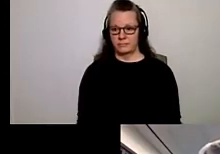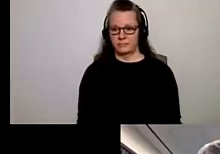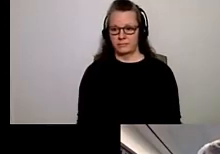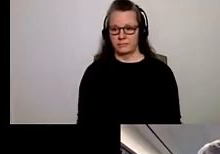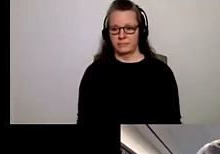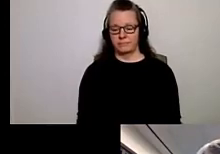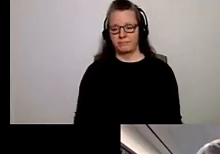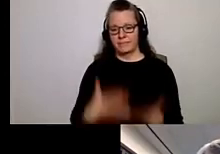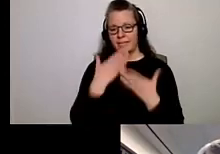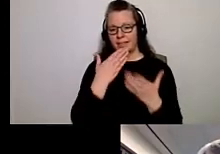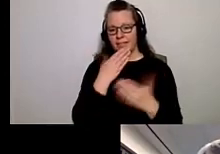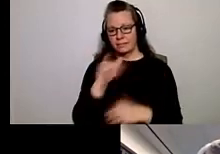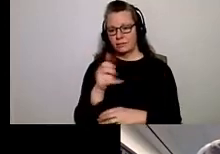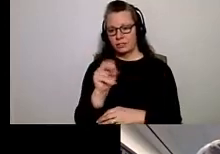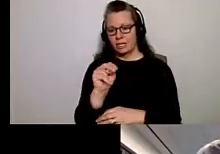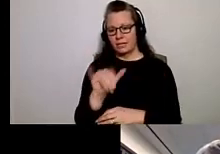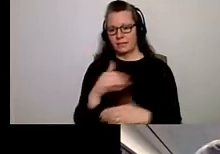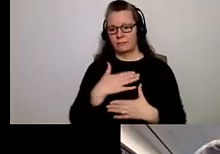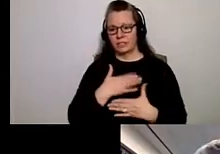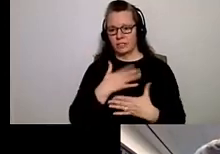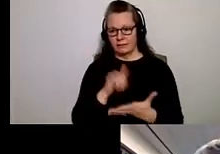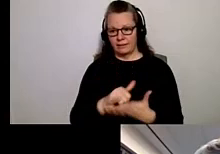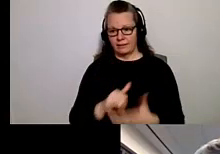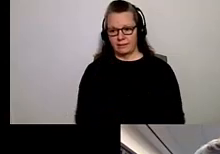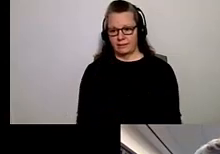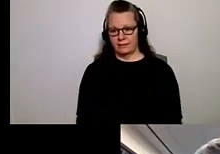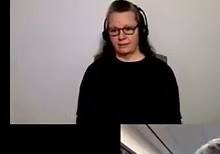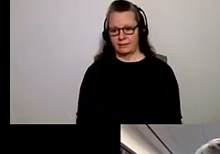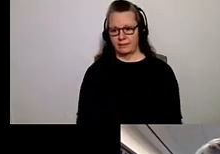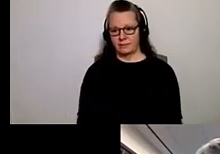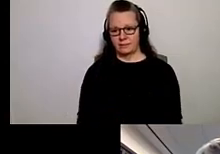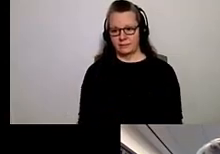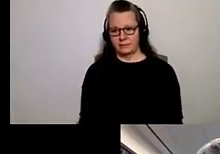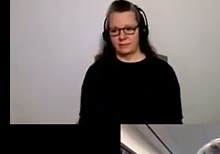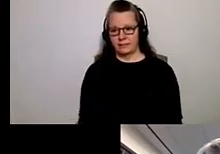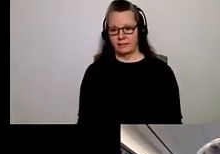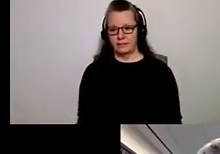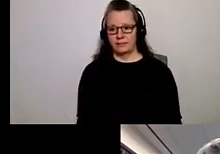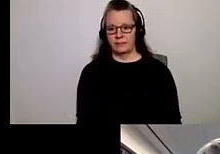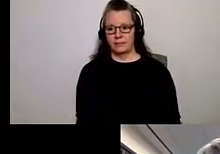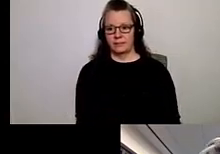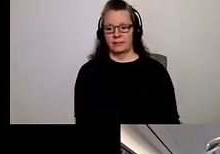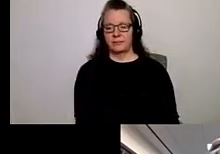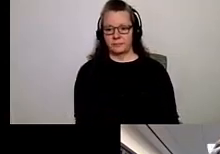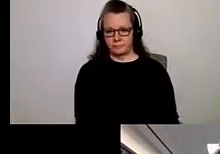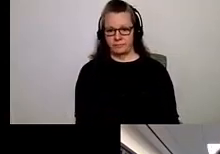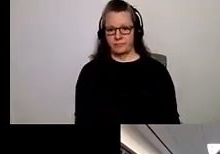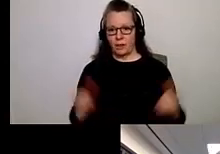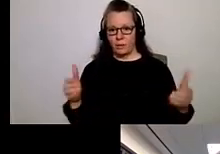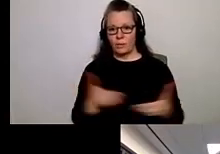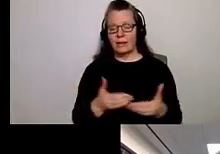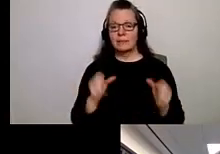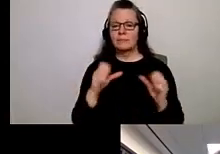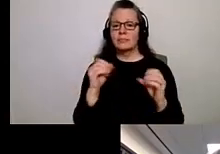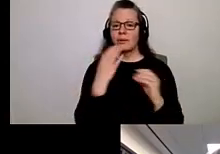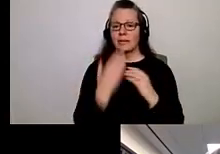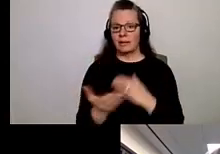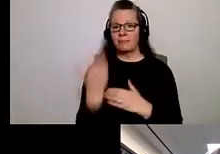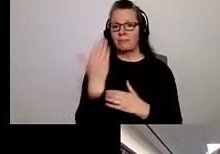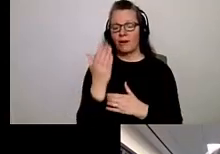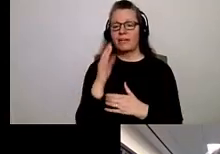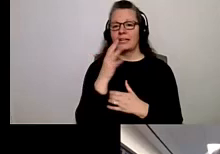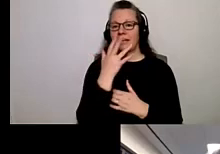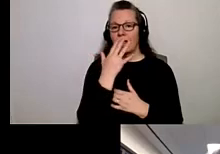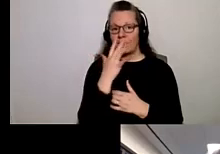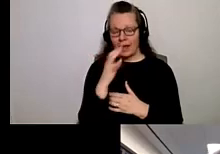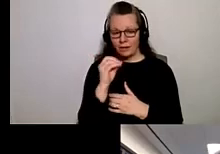Gracias, Johnny. We appreciate that. And to all our Spanish listeners this morning, welcome. So good morning, Colorado. So nice to